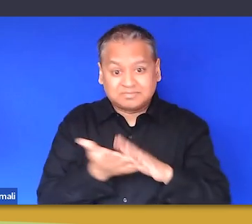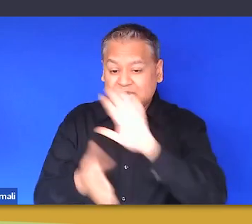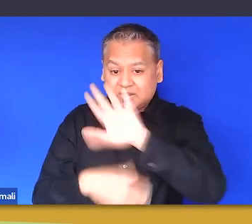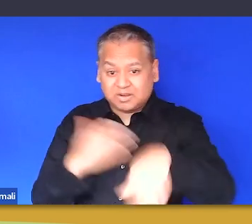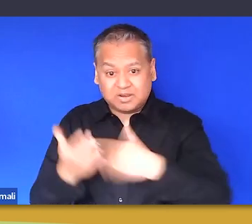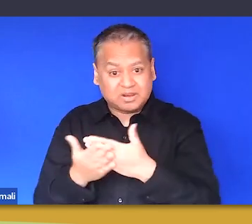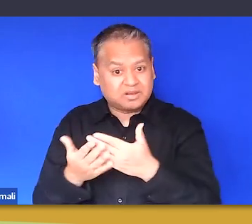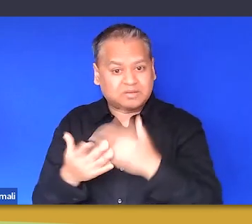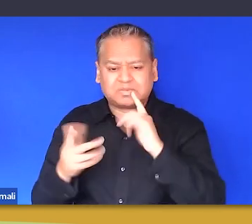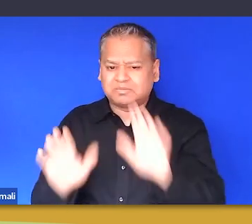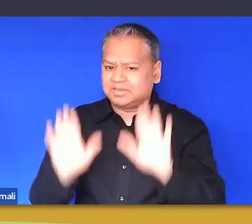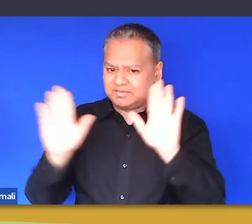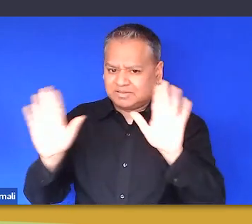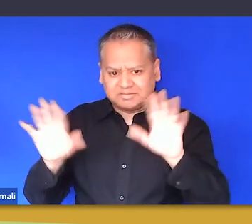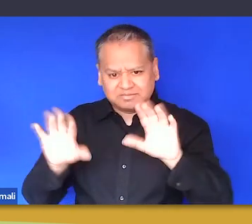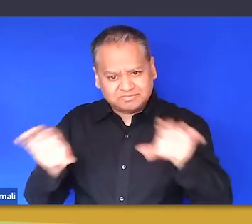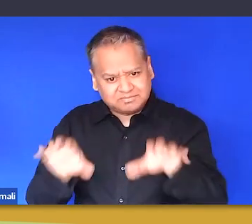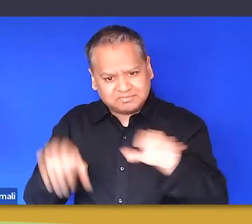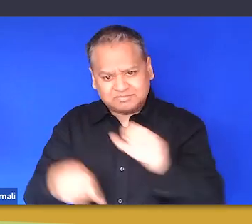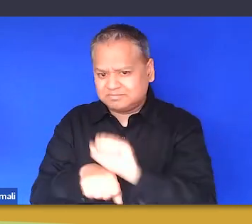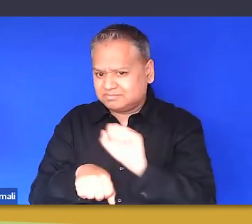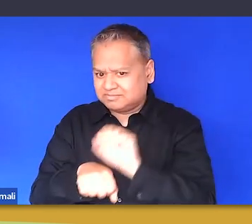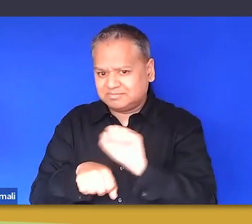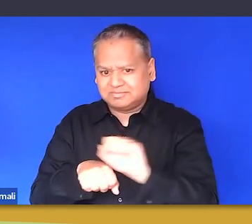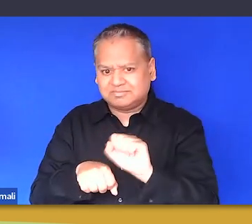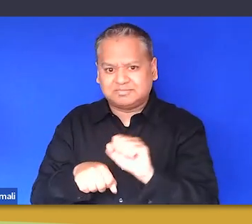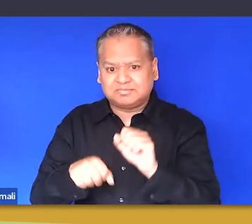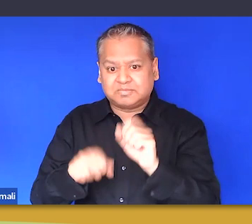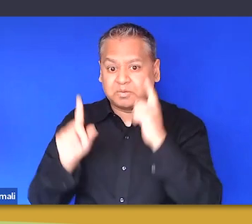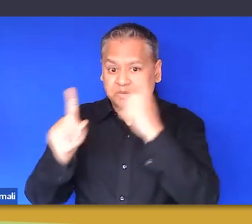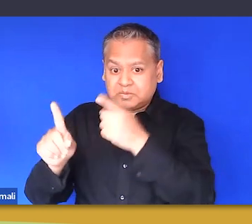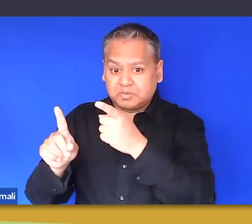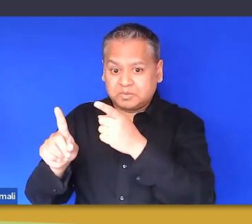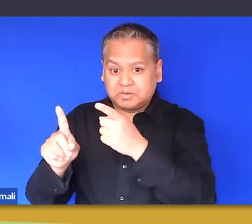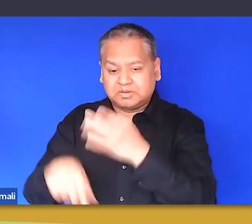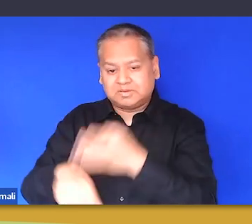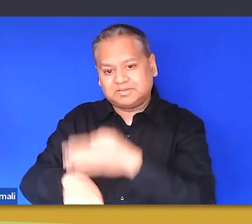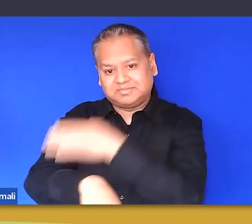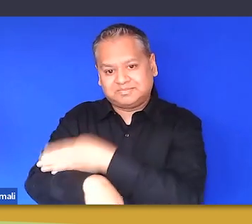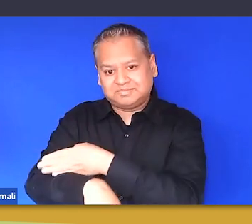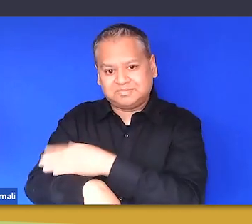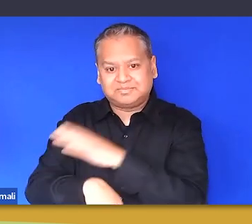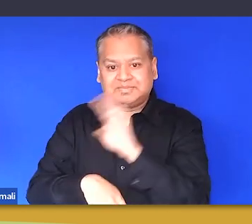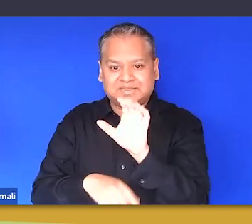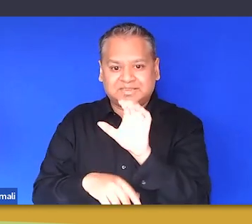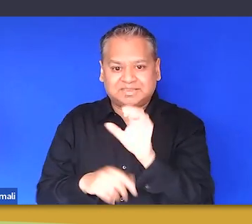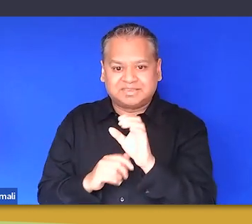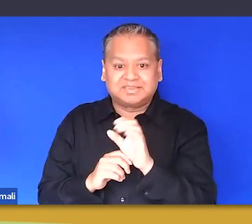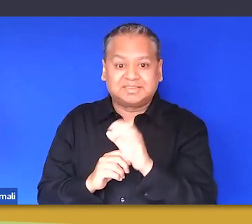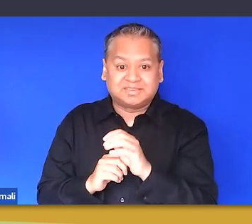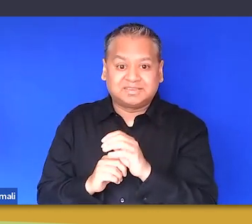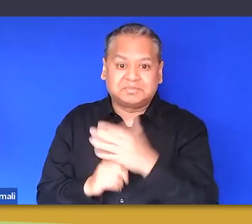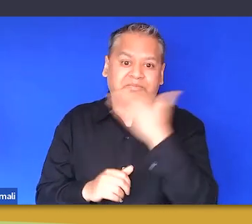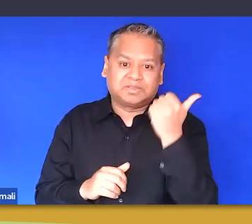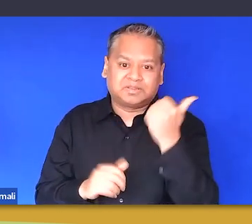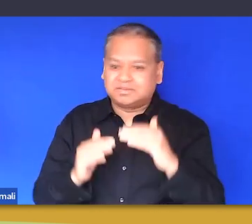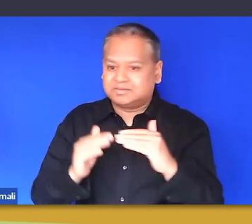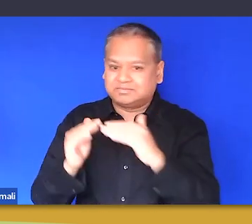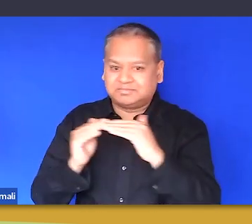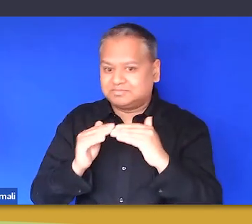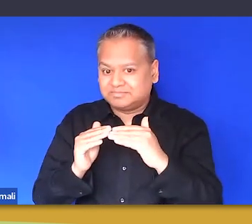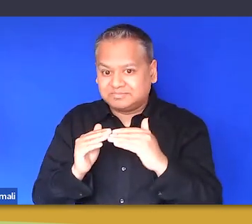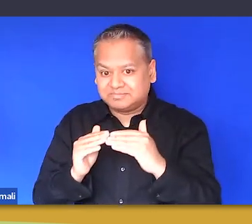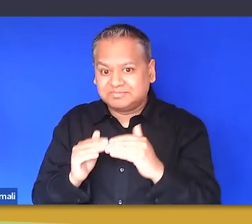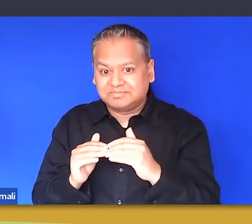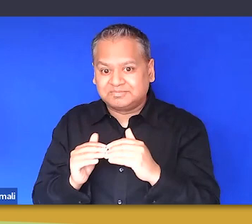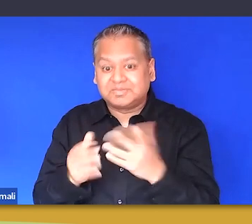and inclusivity serves an inspiration for us all. Thank you for all that you do. Your work is making a difference every